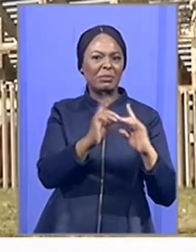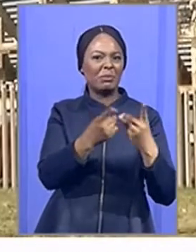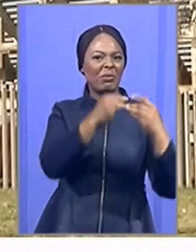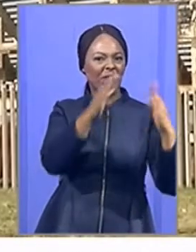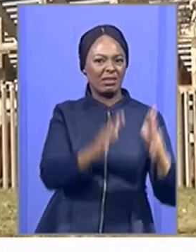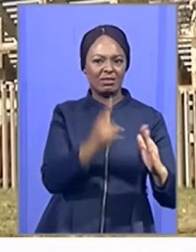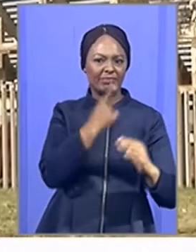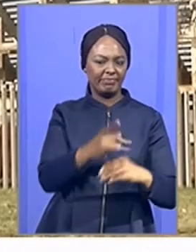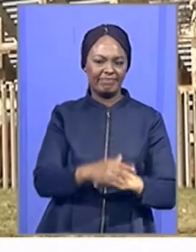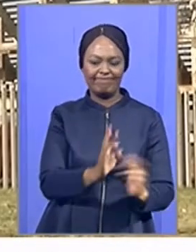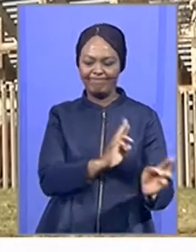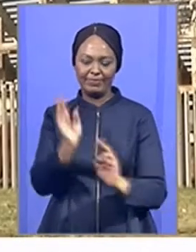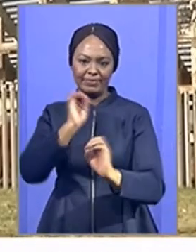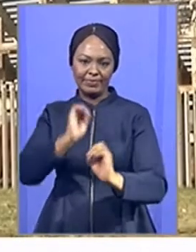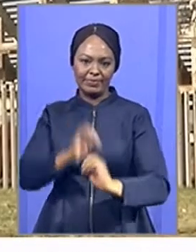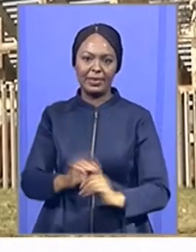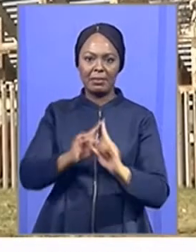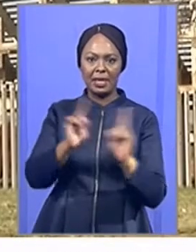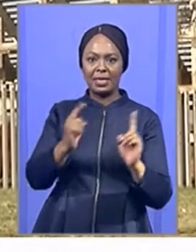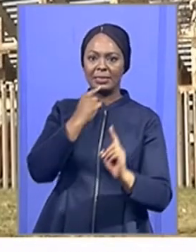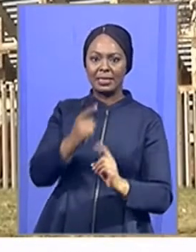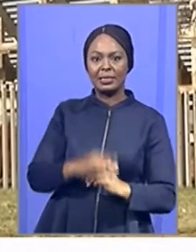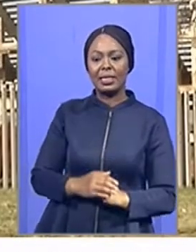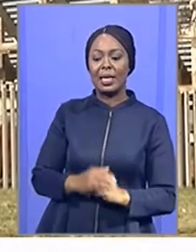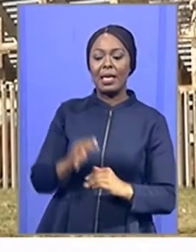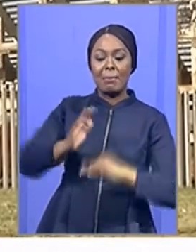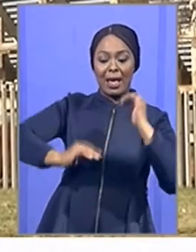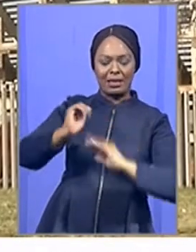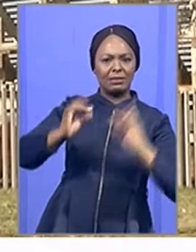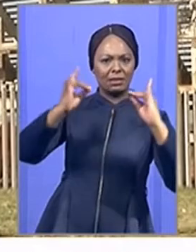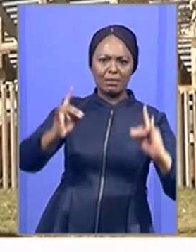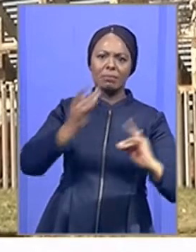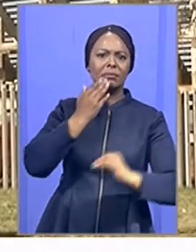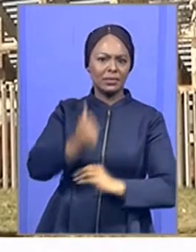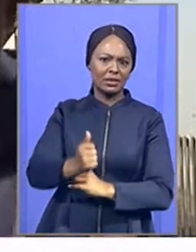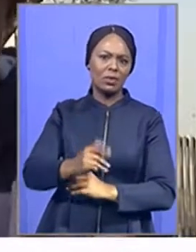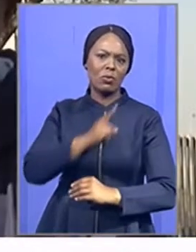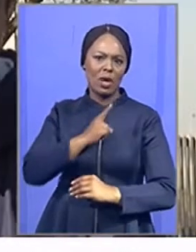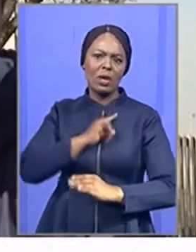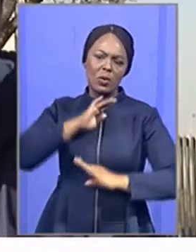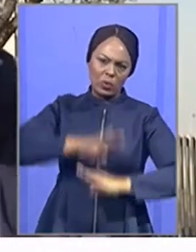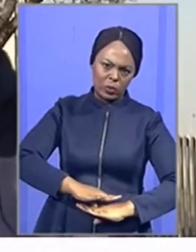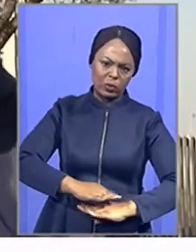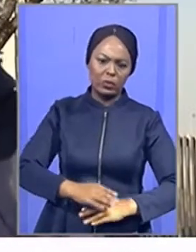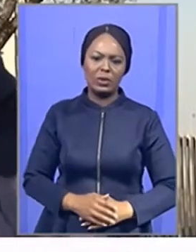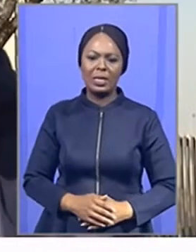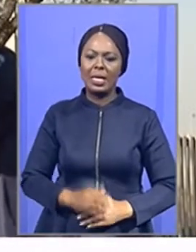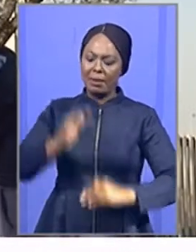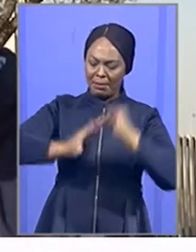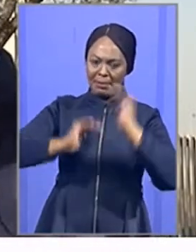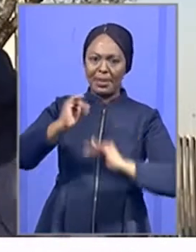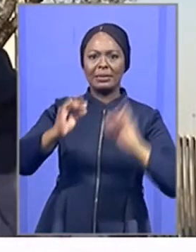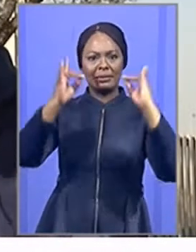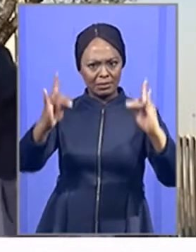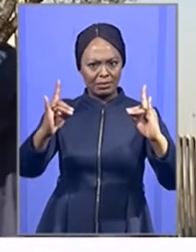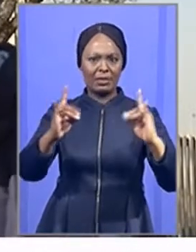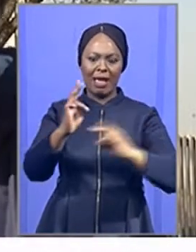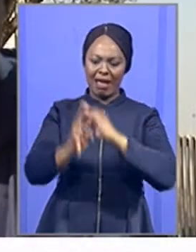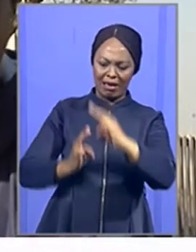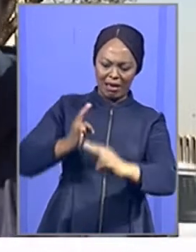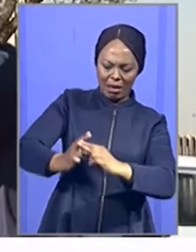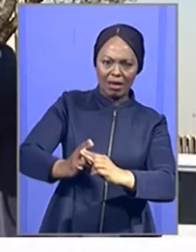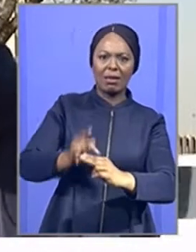re ka bona stadium sa rena se fedile hawa pelo tsa rena di ka lokologa. Ka bone no stadium se sa ahiwa a re